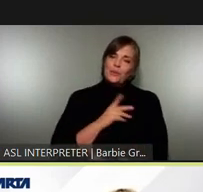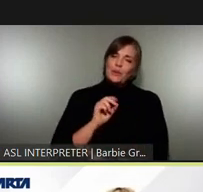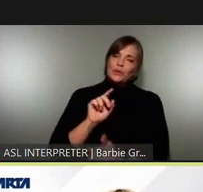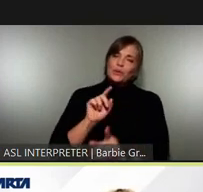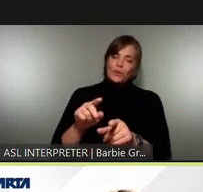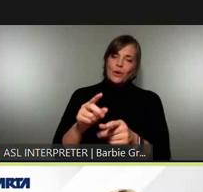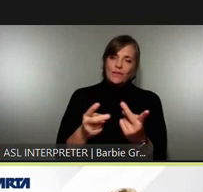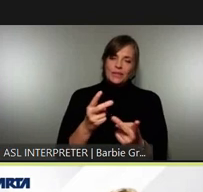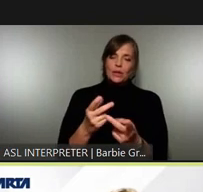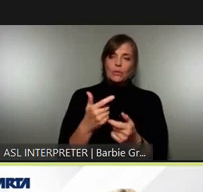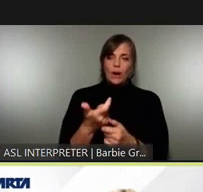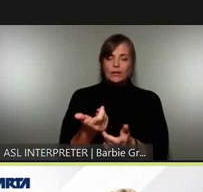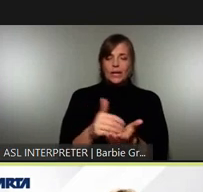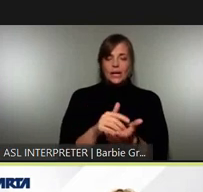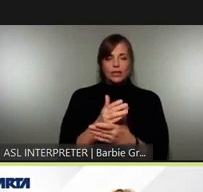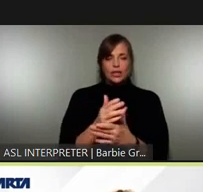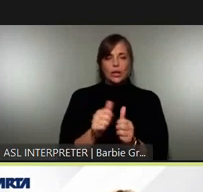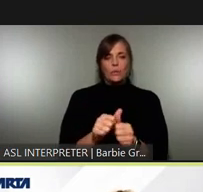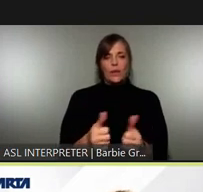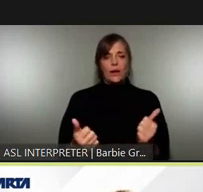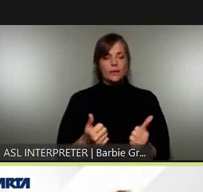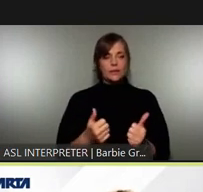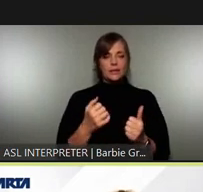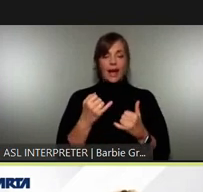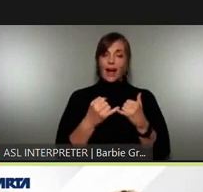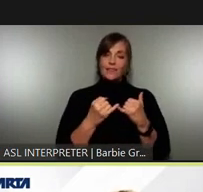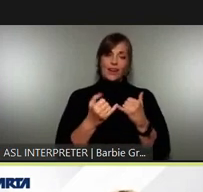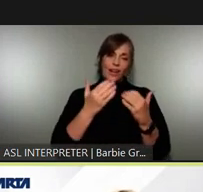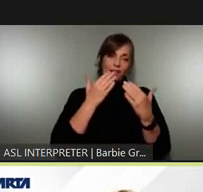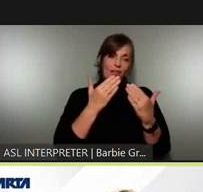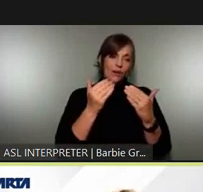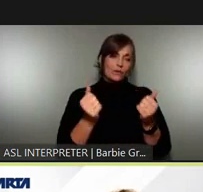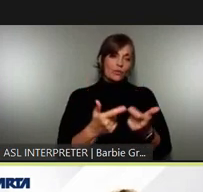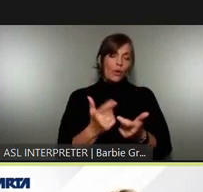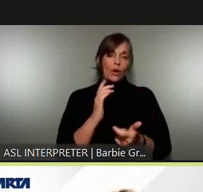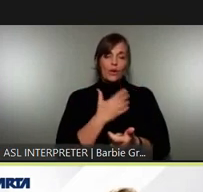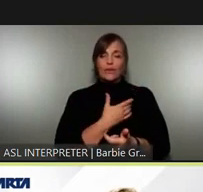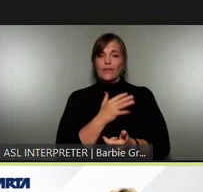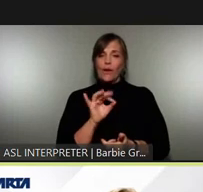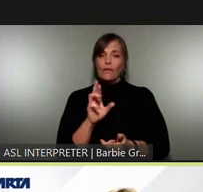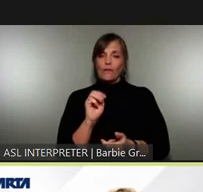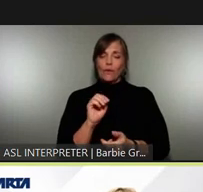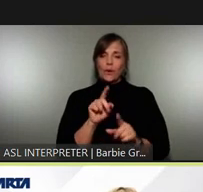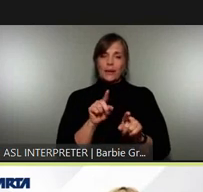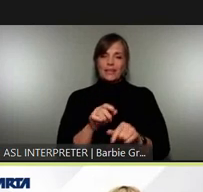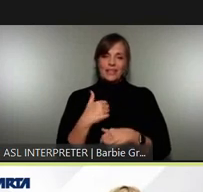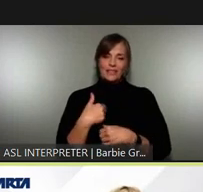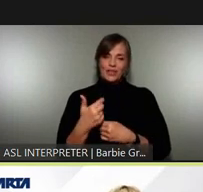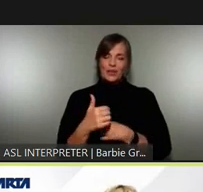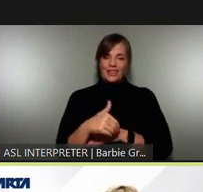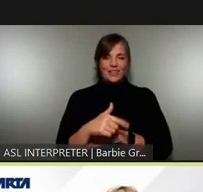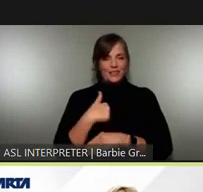visit us, watch it again, and share it with others. And finally, thank you to all of our forum attendees for joining us this evening.